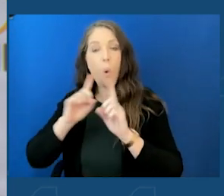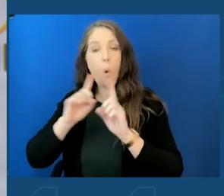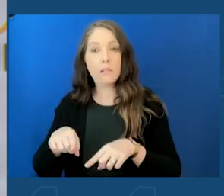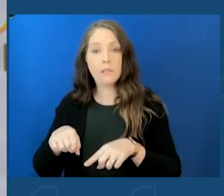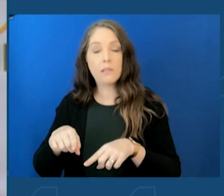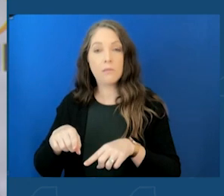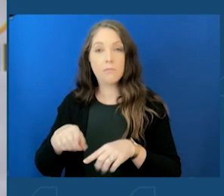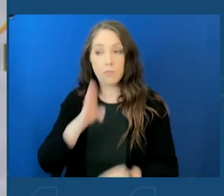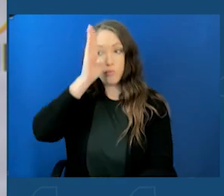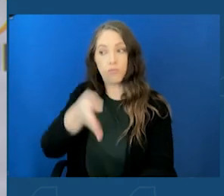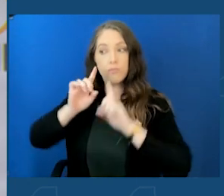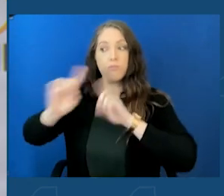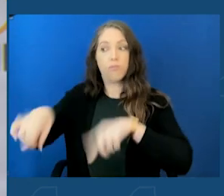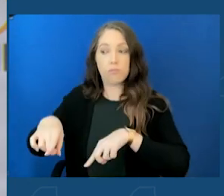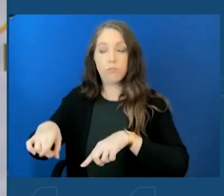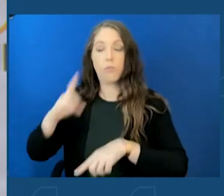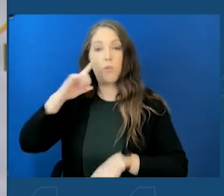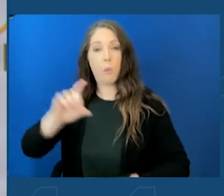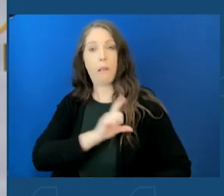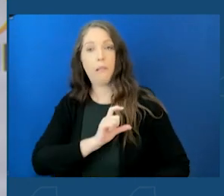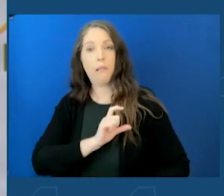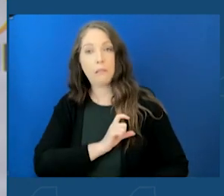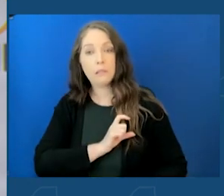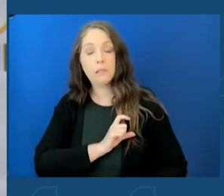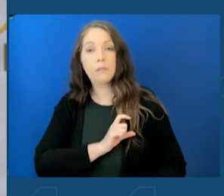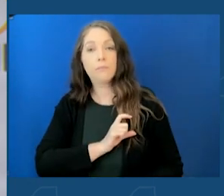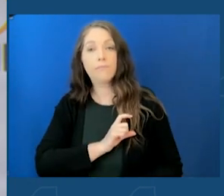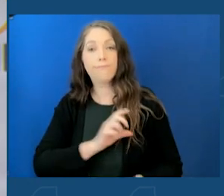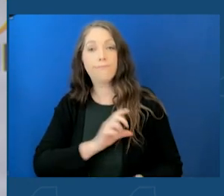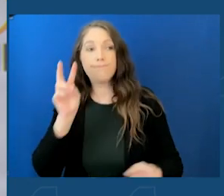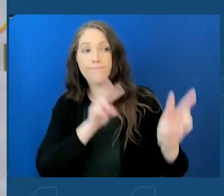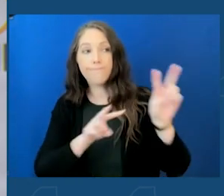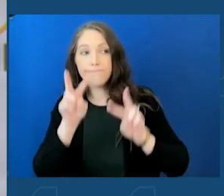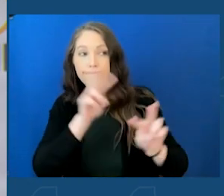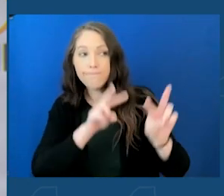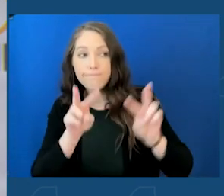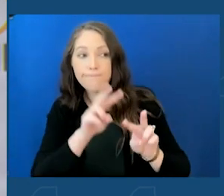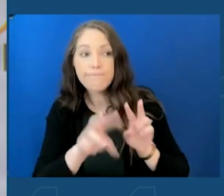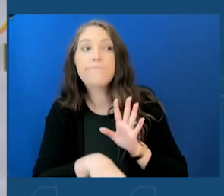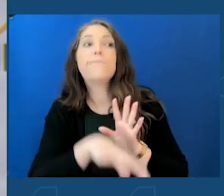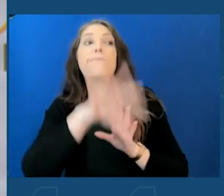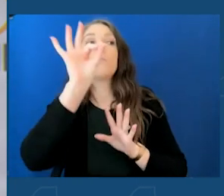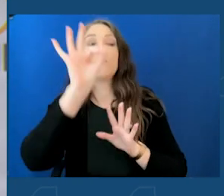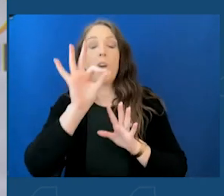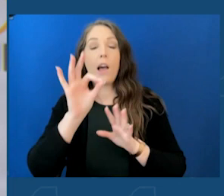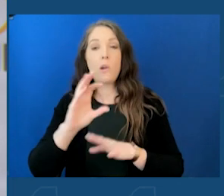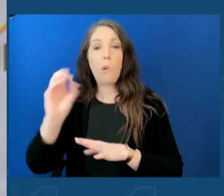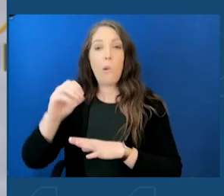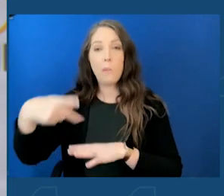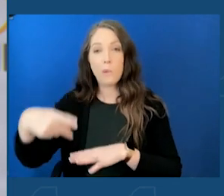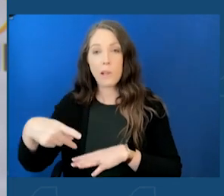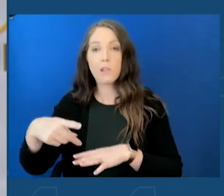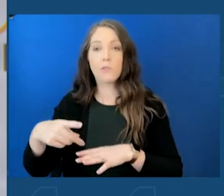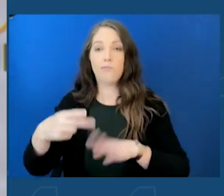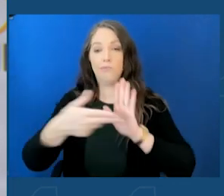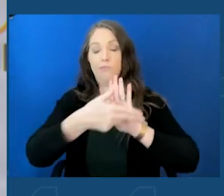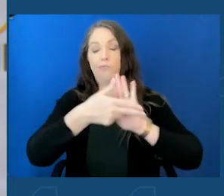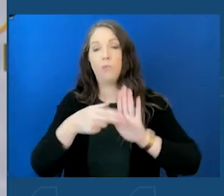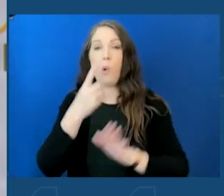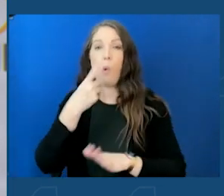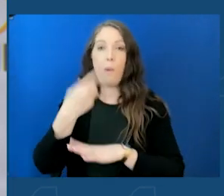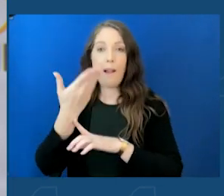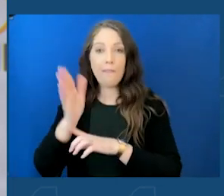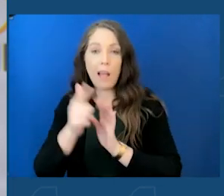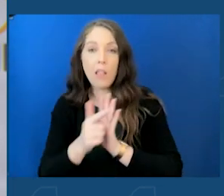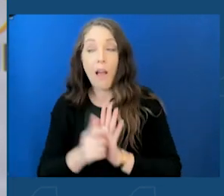police to seek out an extreme risk order of protection known as a red flag law when they have evidence of this.